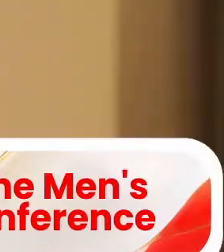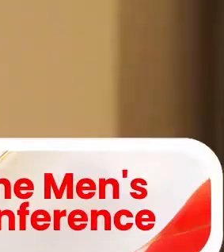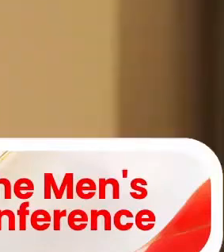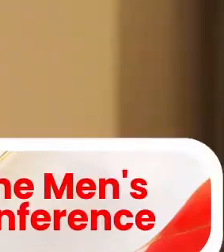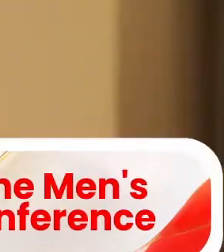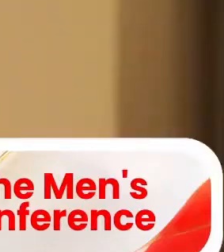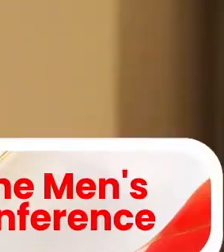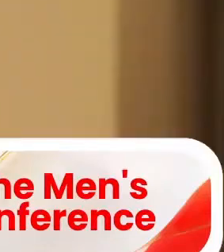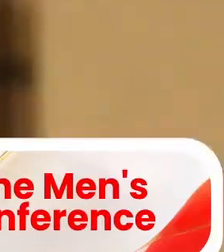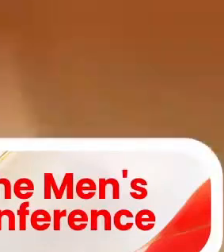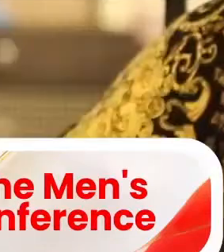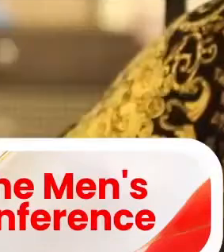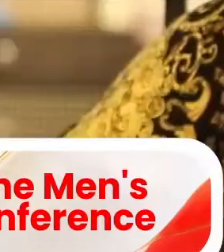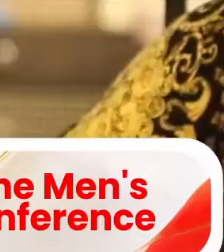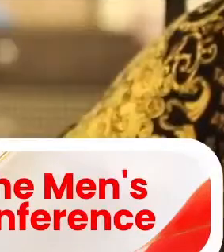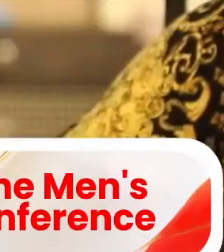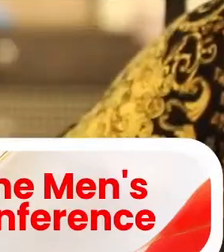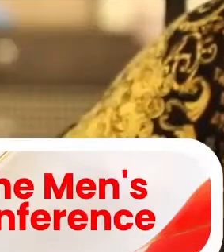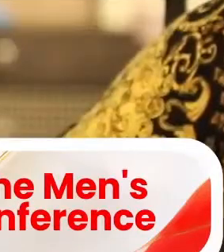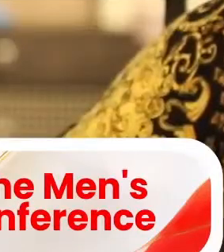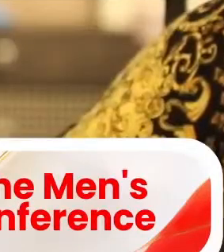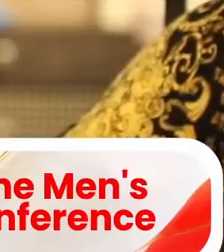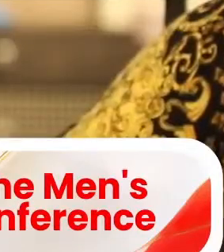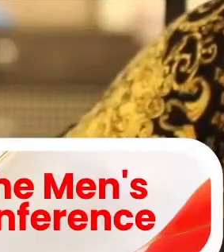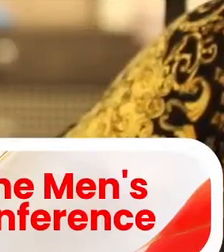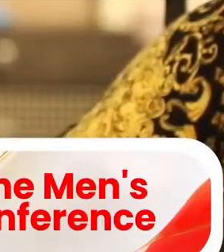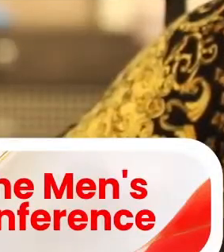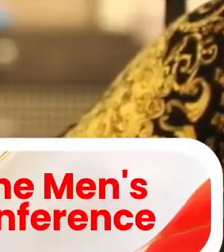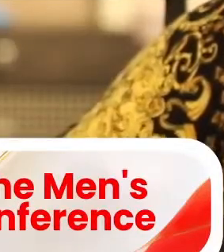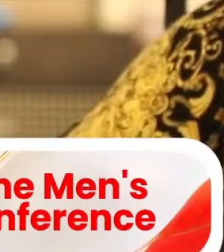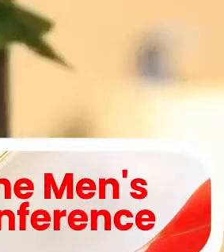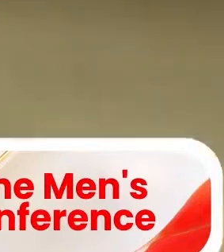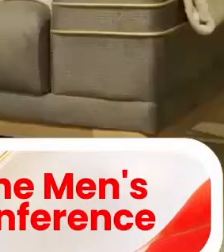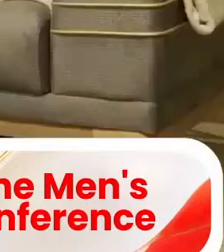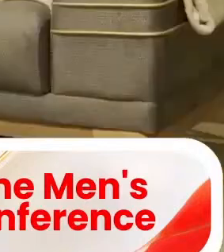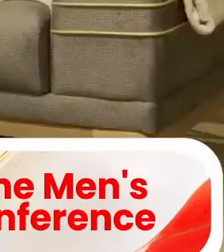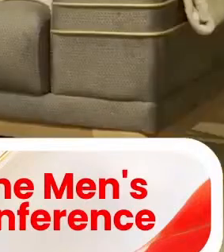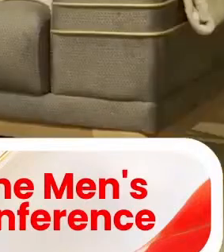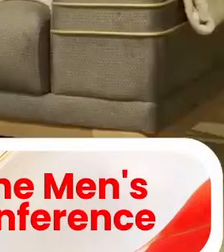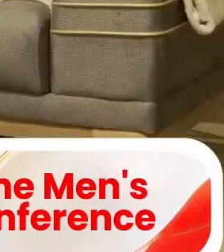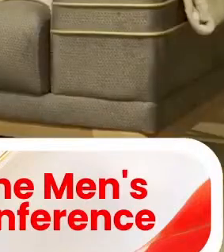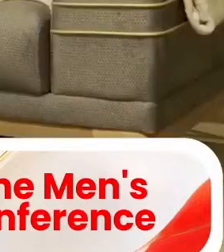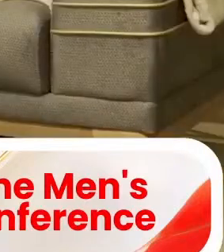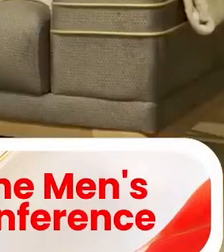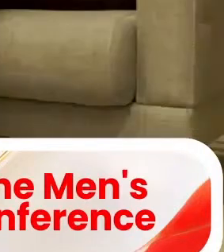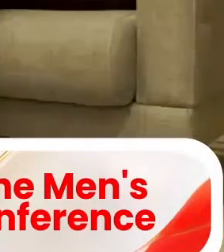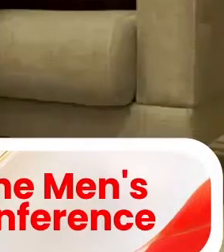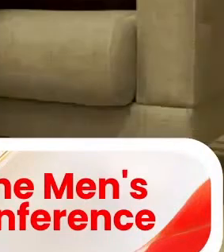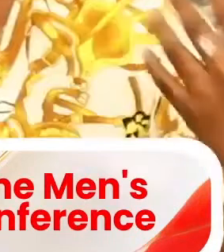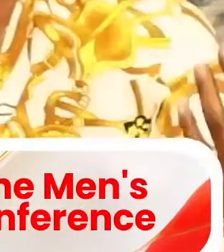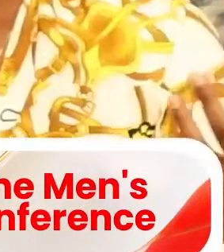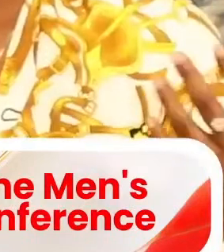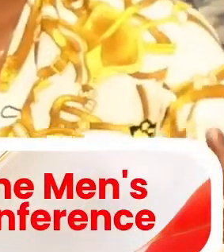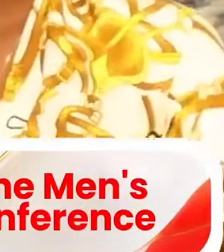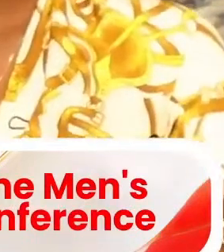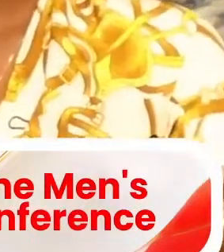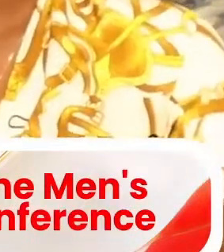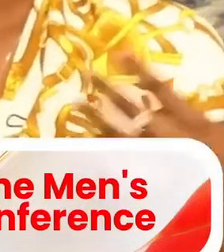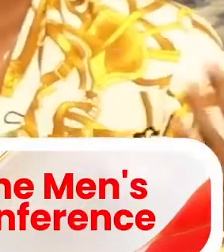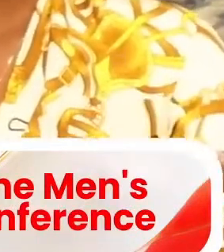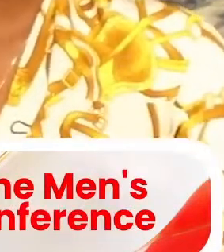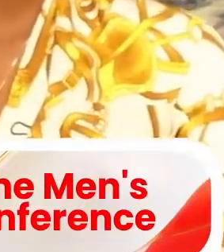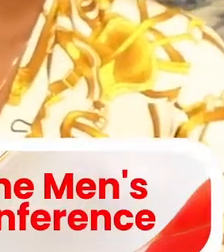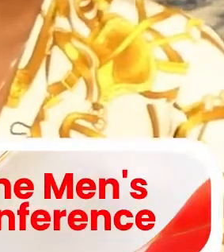Don't be entitled. A man is peaceful, a man knows how to talk to a lady. This November, the Men's Conference brings